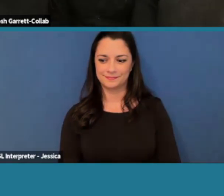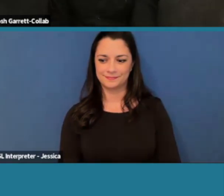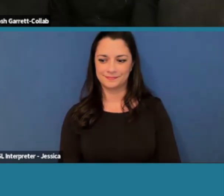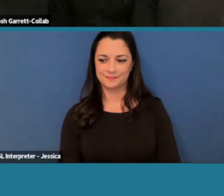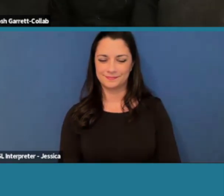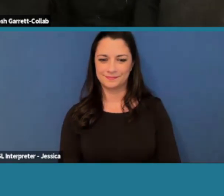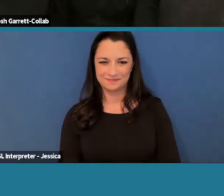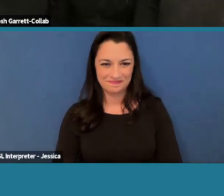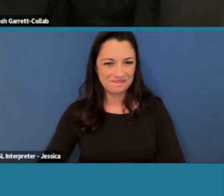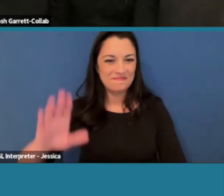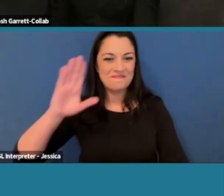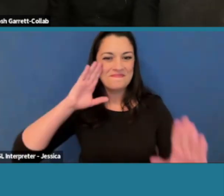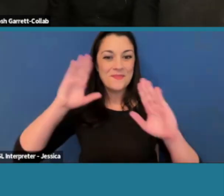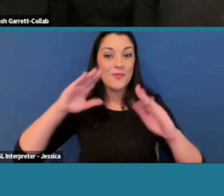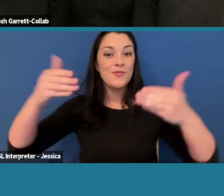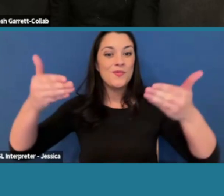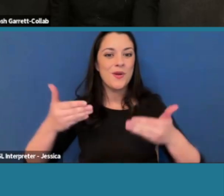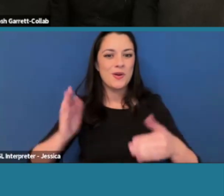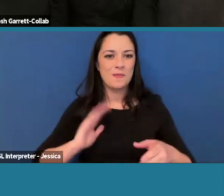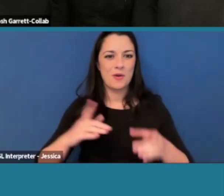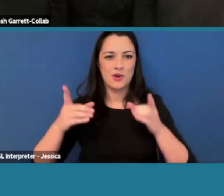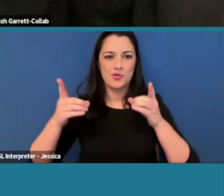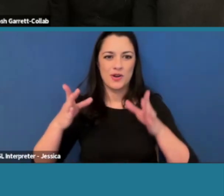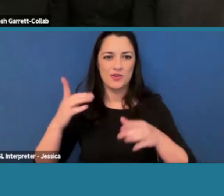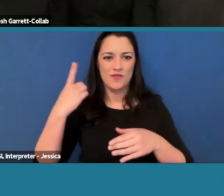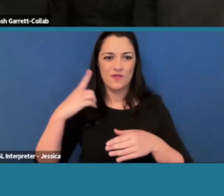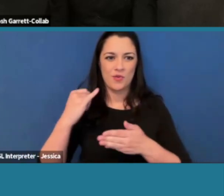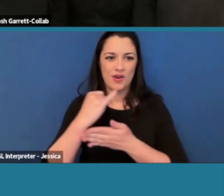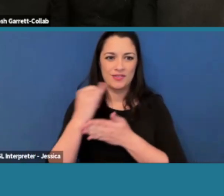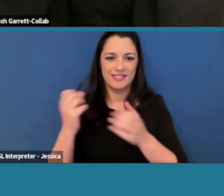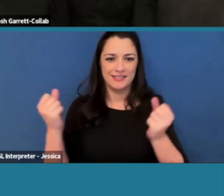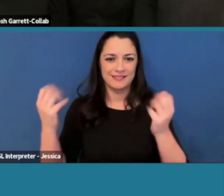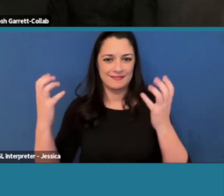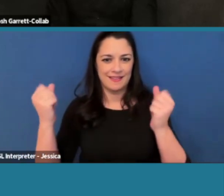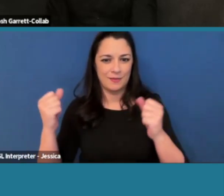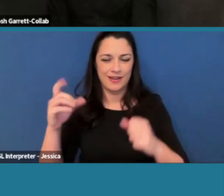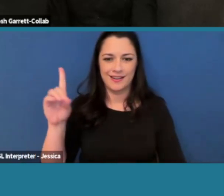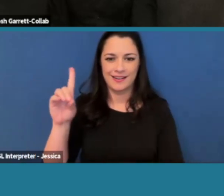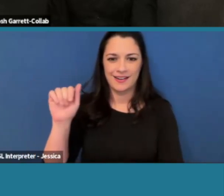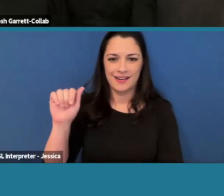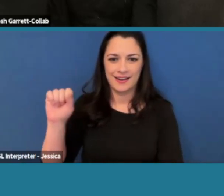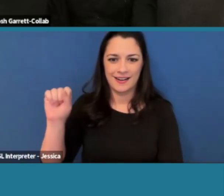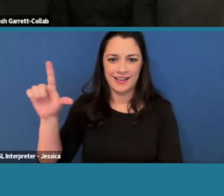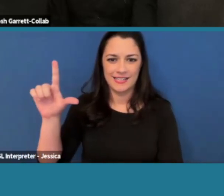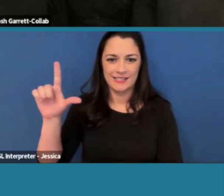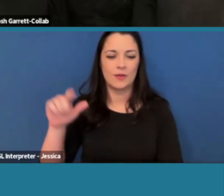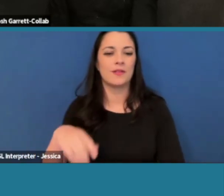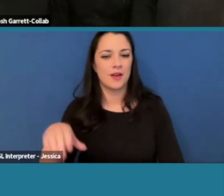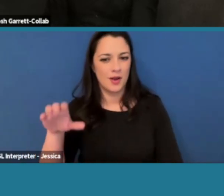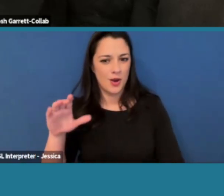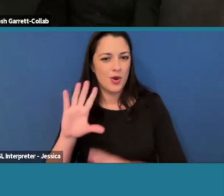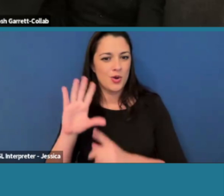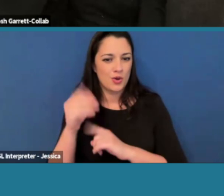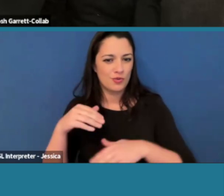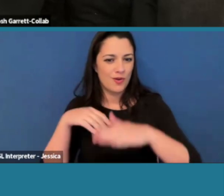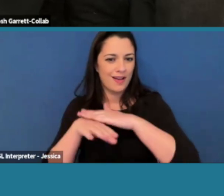right. Hello and welcome to our Director of Artistic Sign Language, or DASL, presented by the Cultural Access